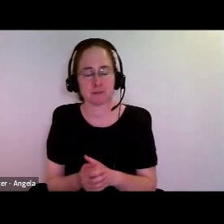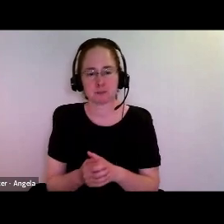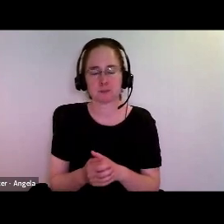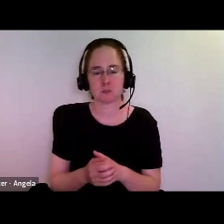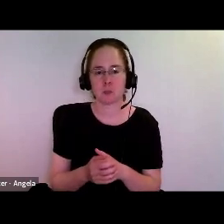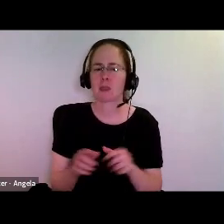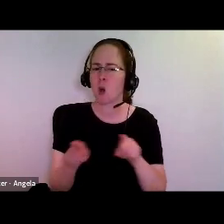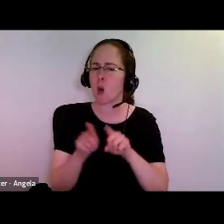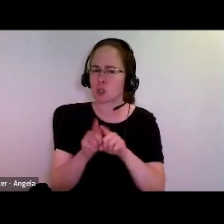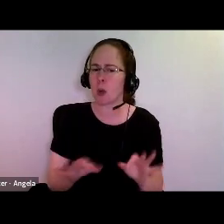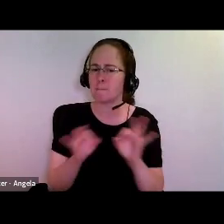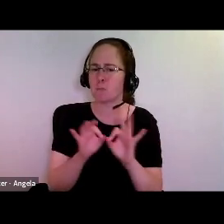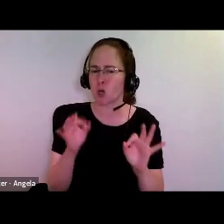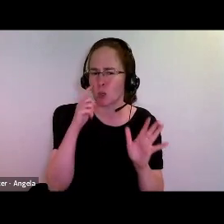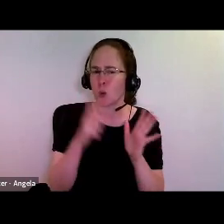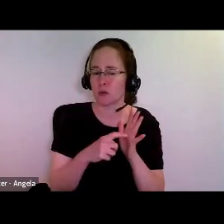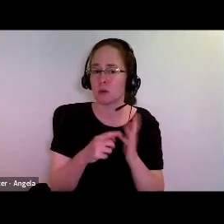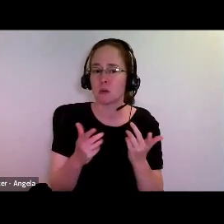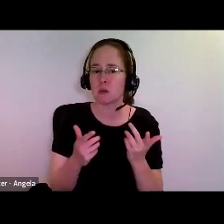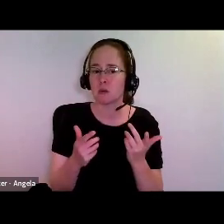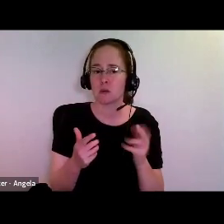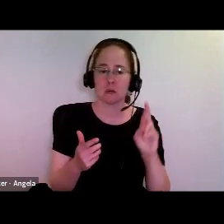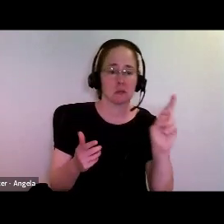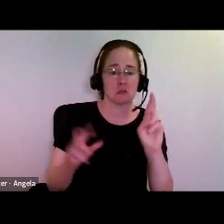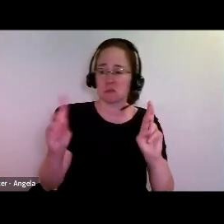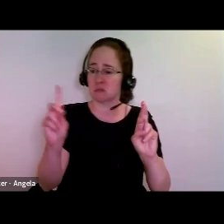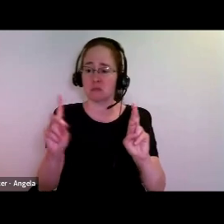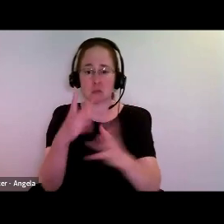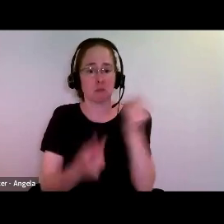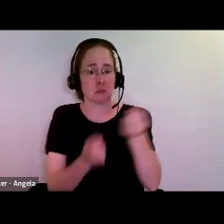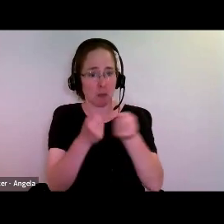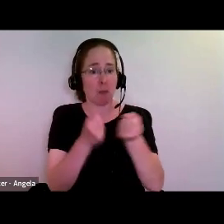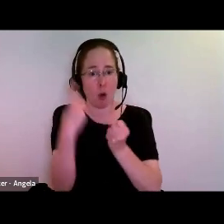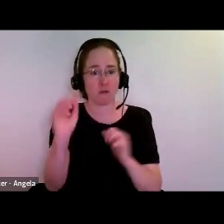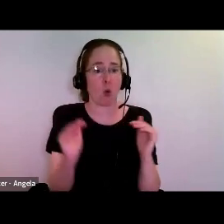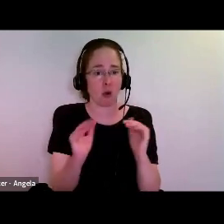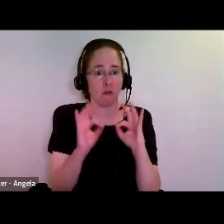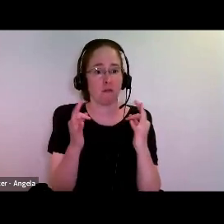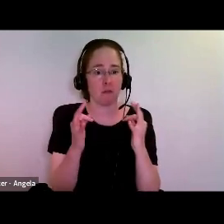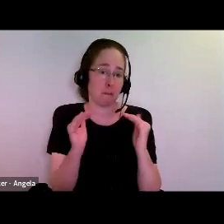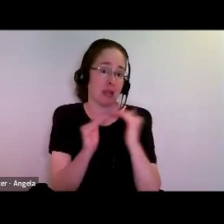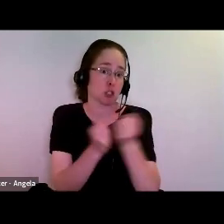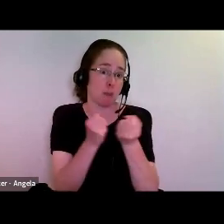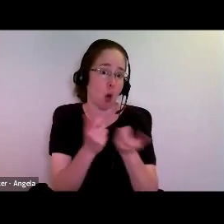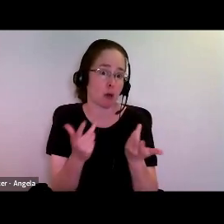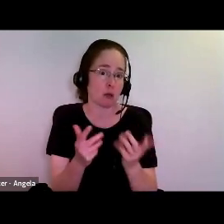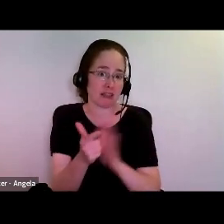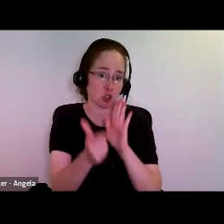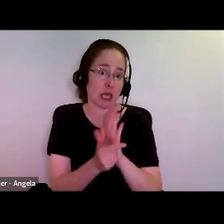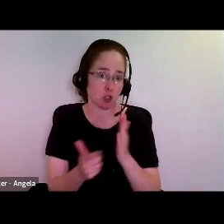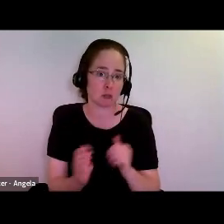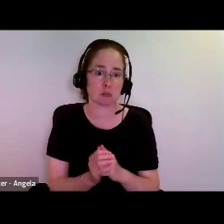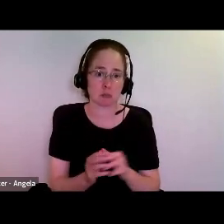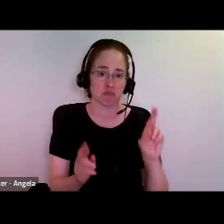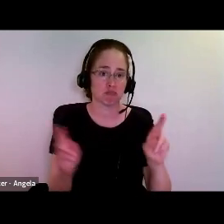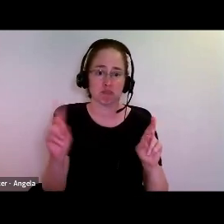other thing that's really important to note is that there's bipartisan support for peer support legislation.